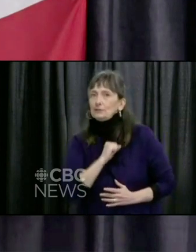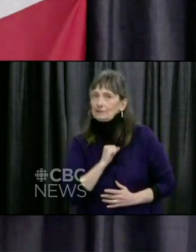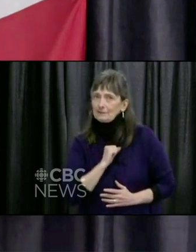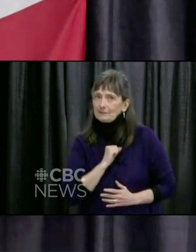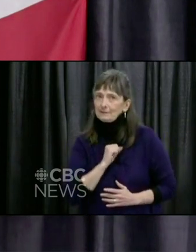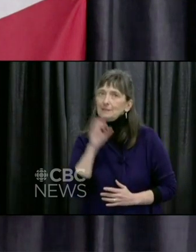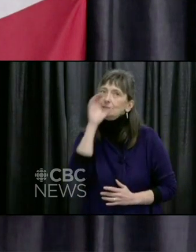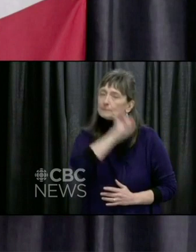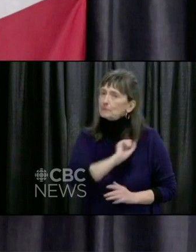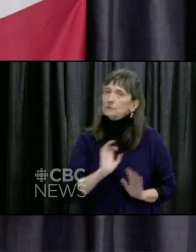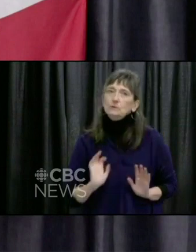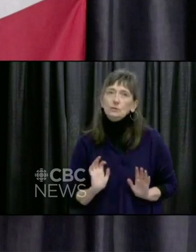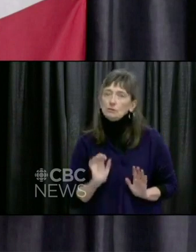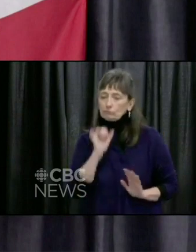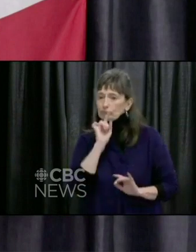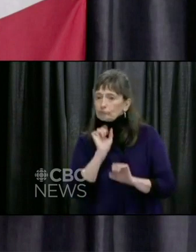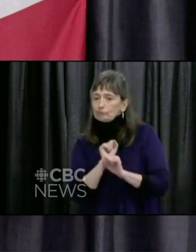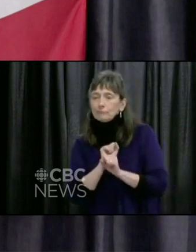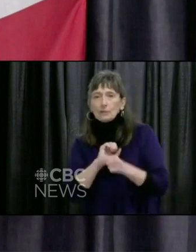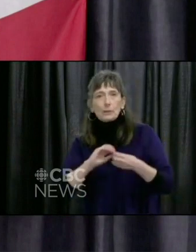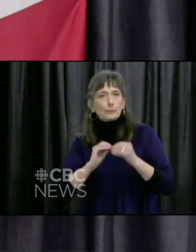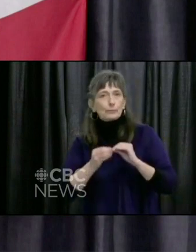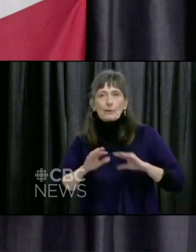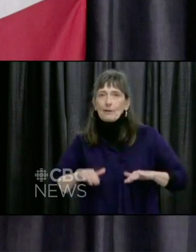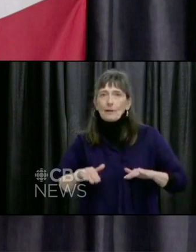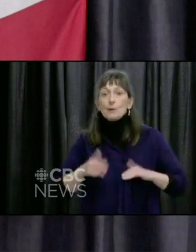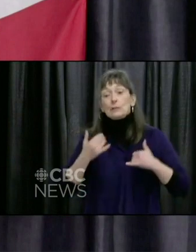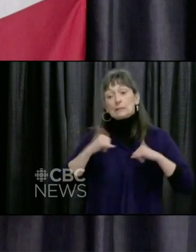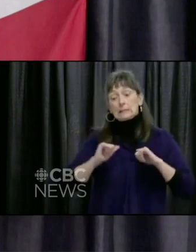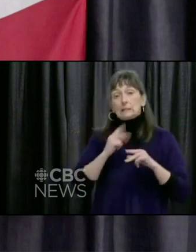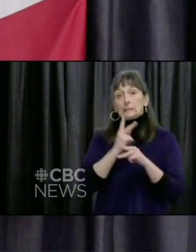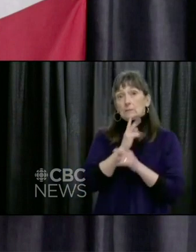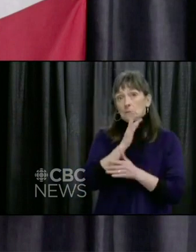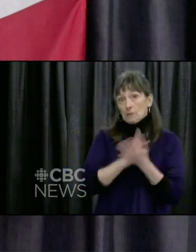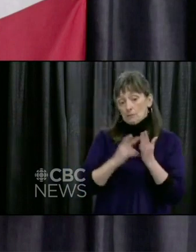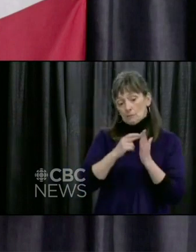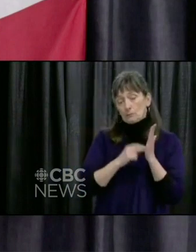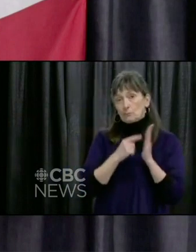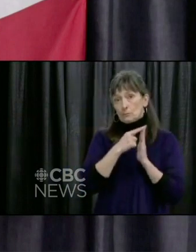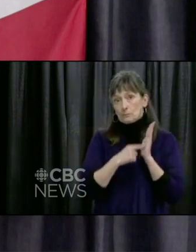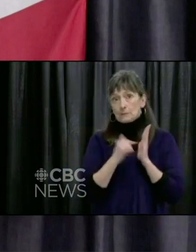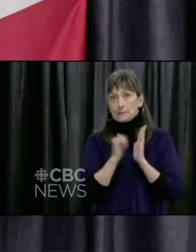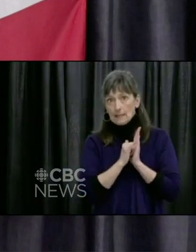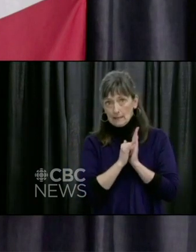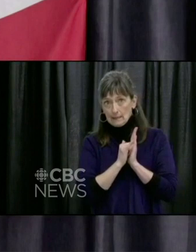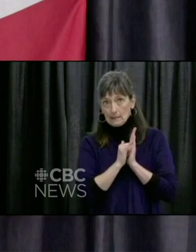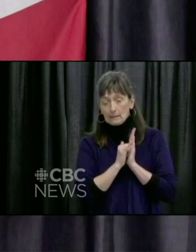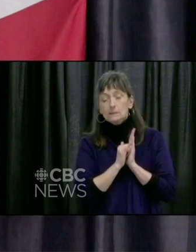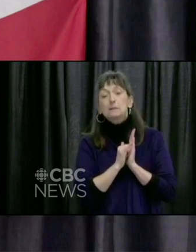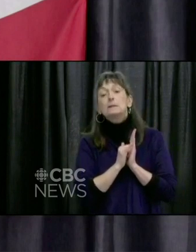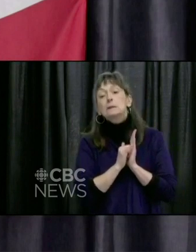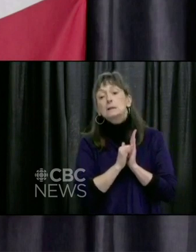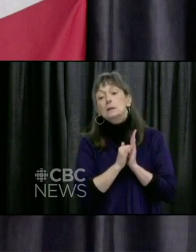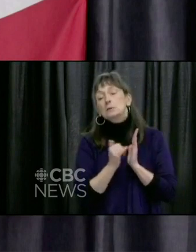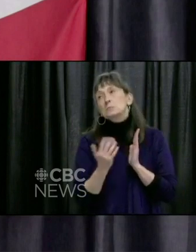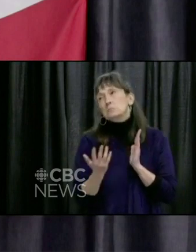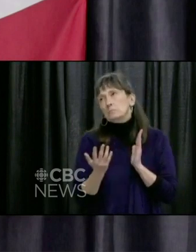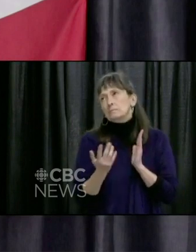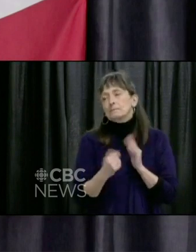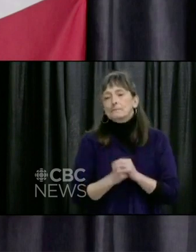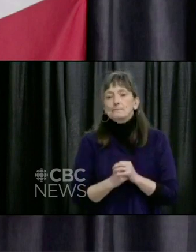that we're going to continue with some public health measures, and the question is, if you were